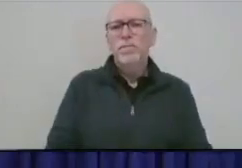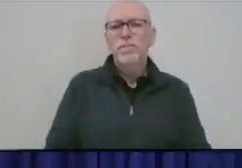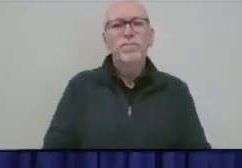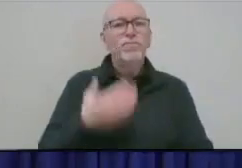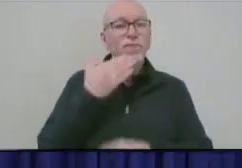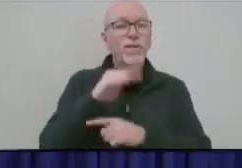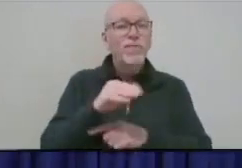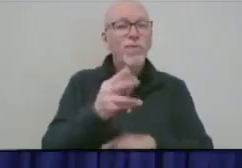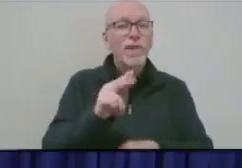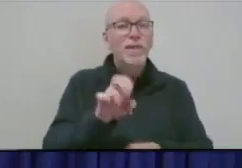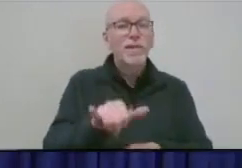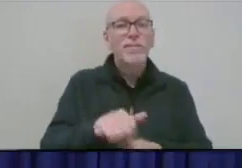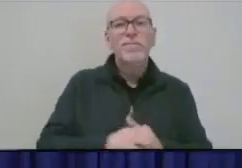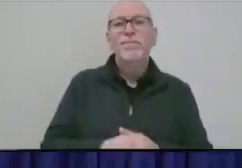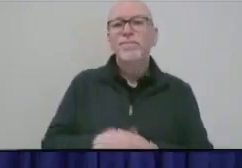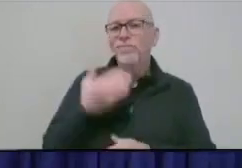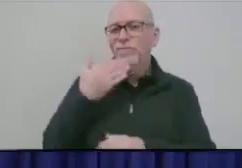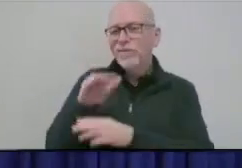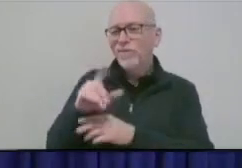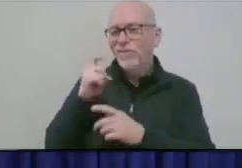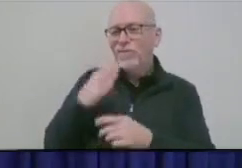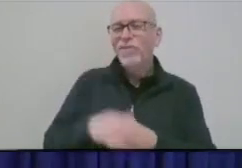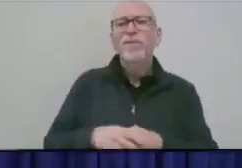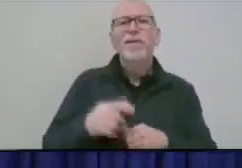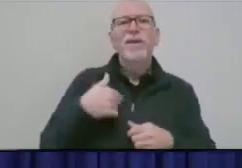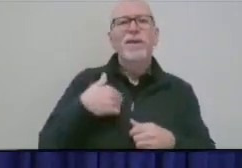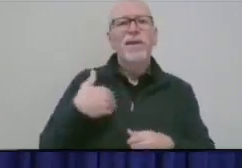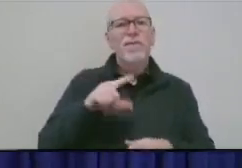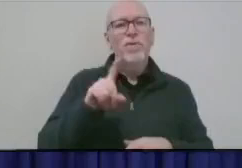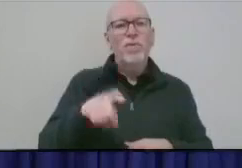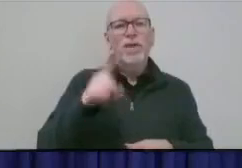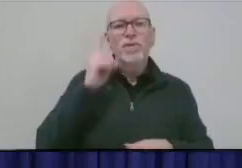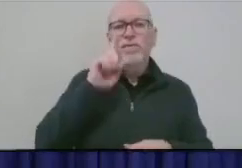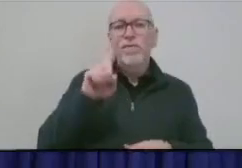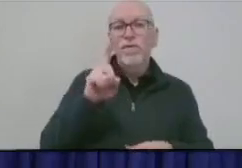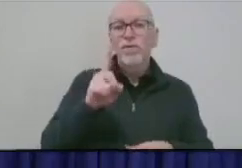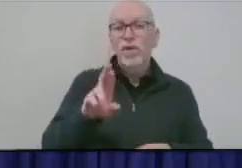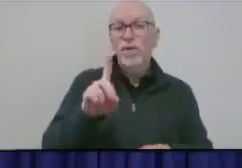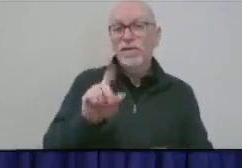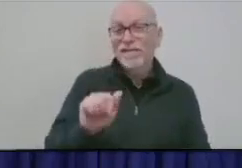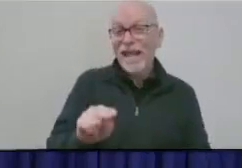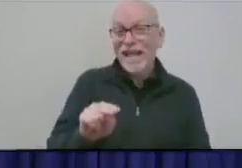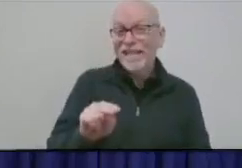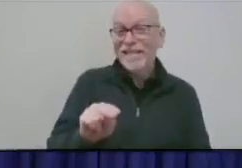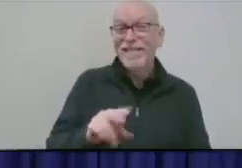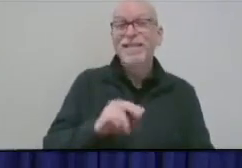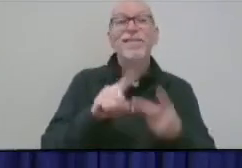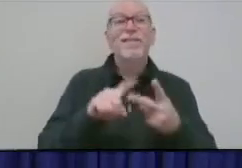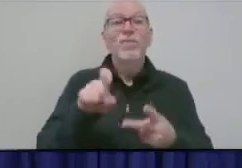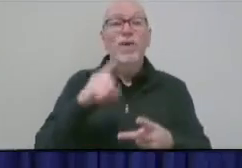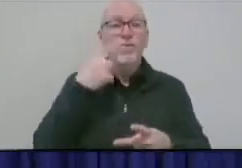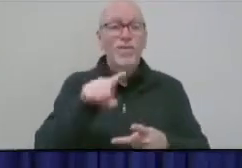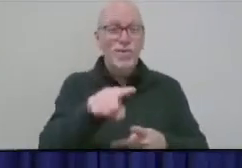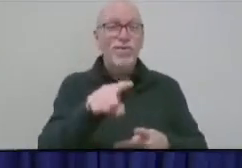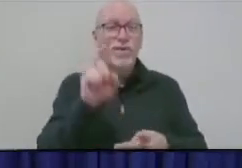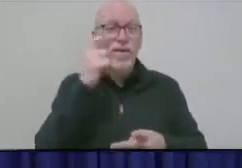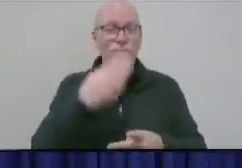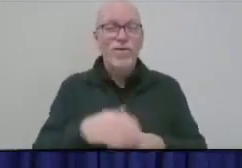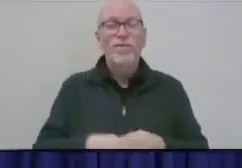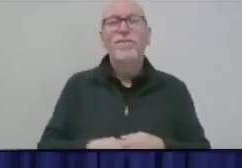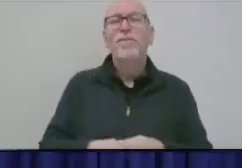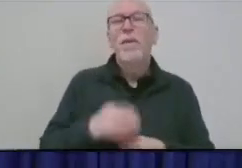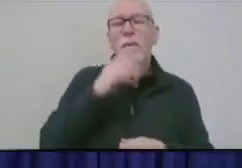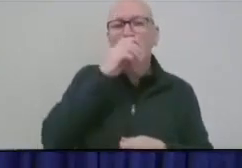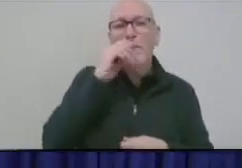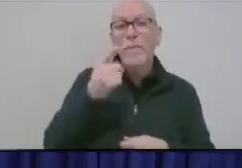afternoon, Whitney. Good afternoon. I've got a question for Dr. Dan, and then I've got a question for you, Governor. Okay. I'm